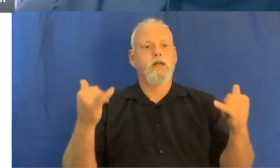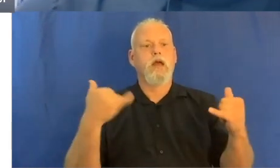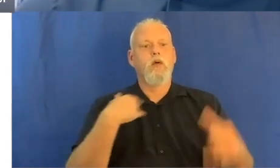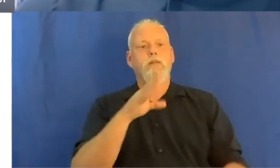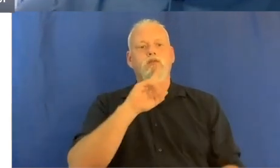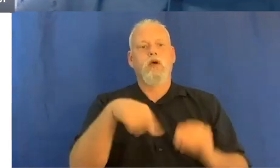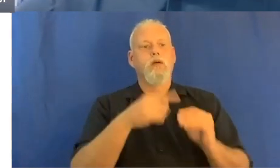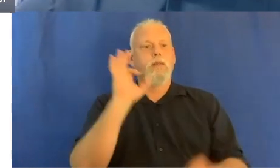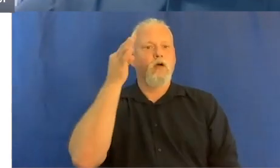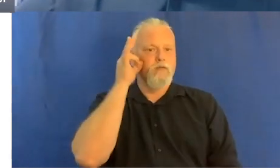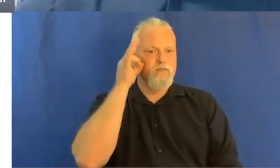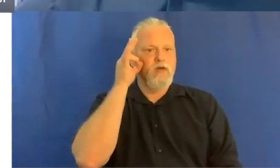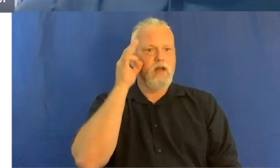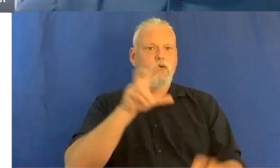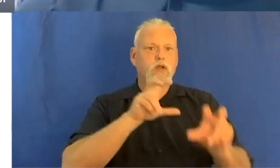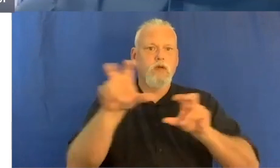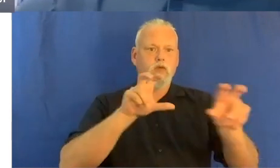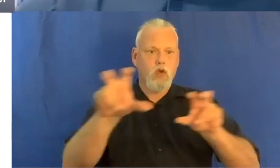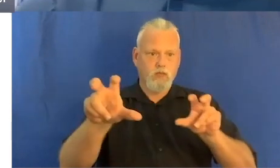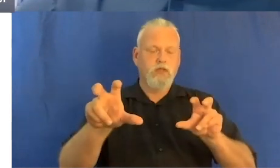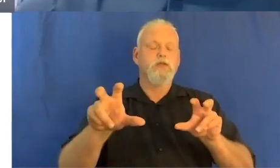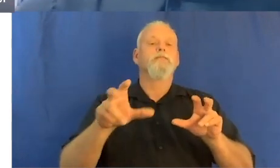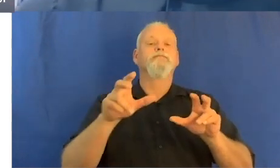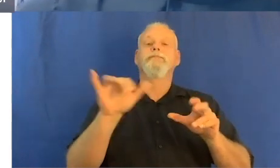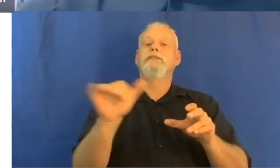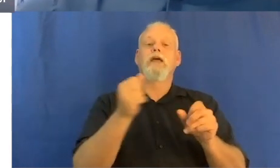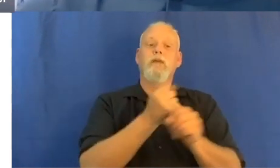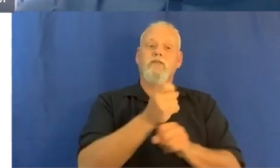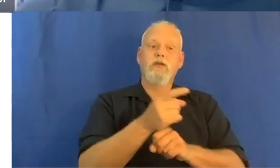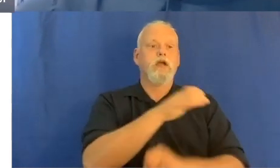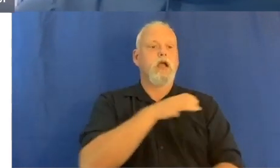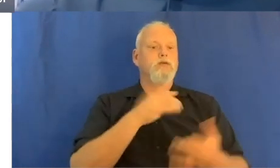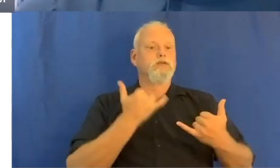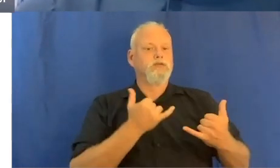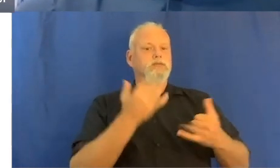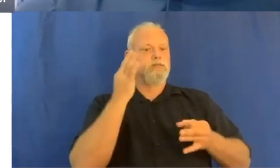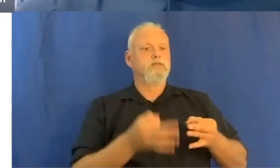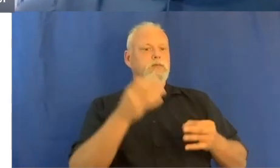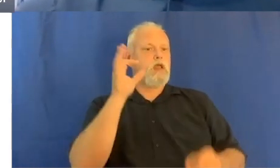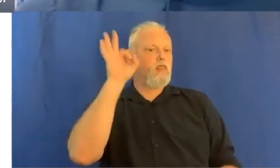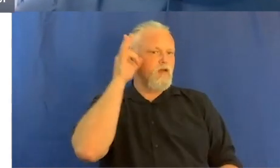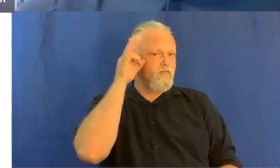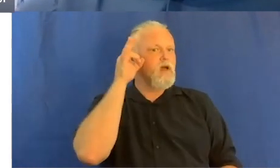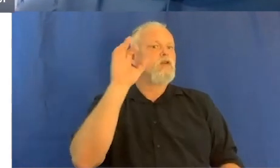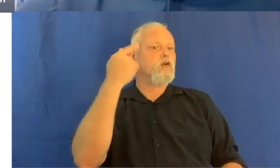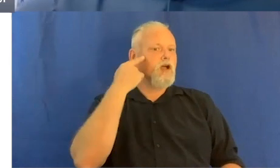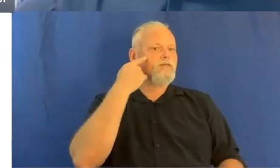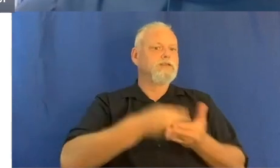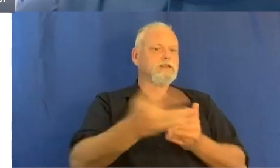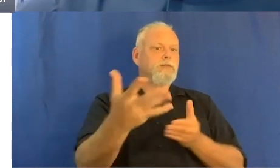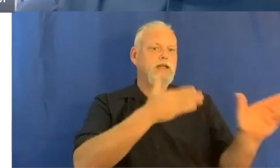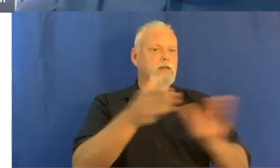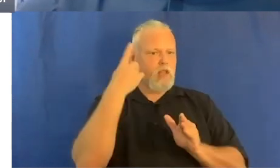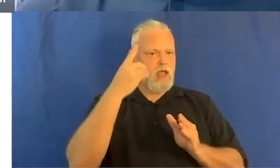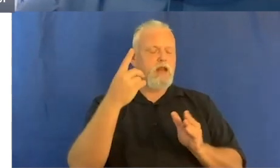federal appropriations. As they do every year, Congress is currently deciding the federal government's annual spending plan through